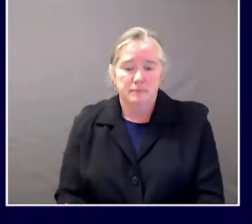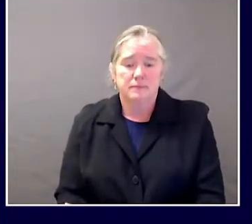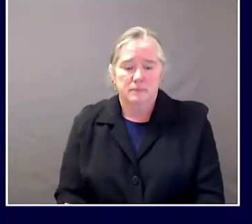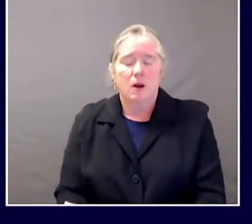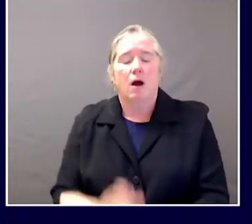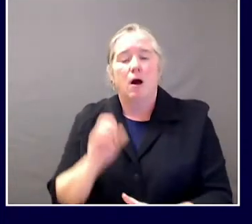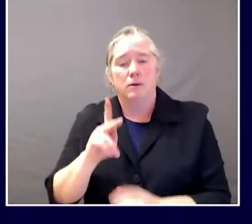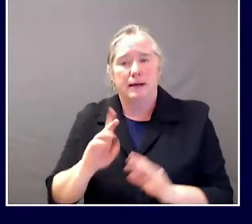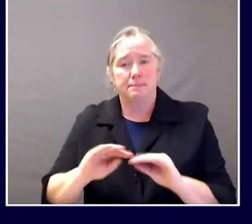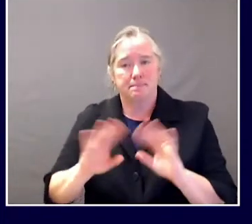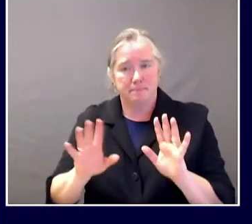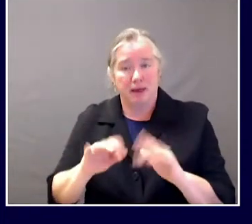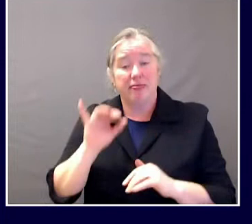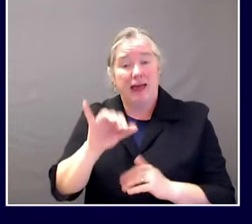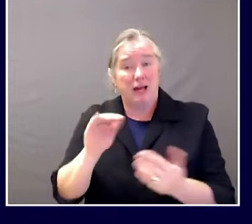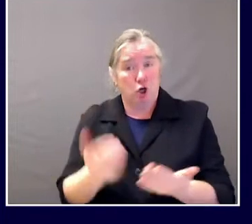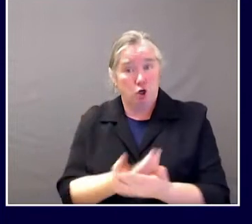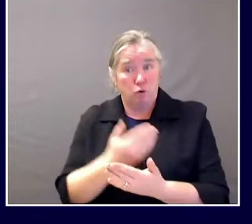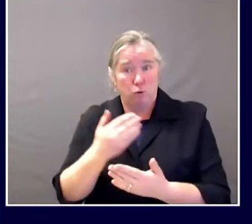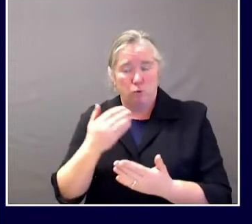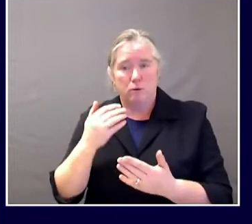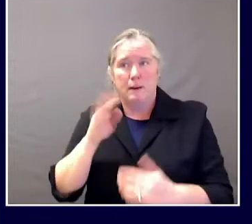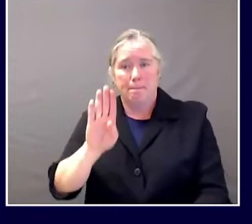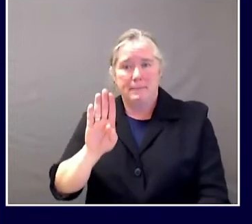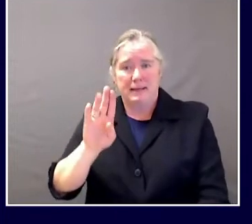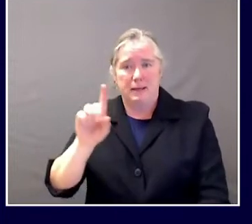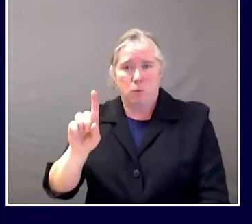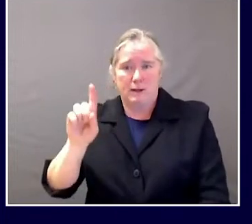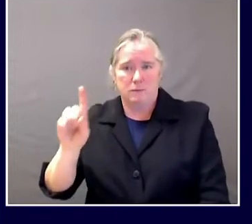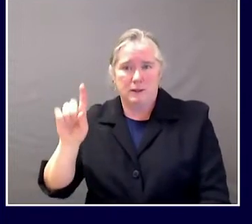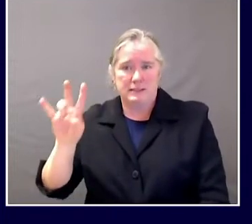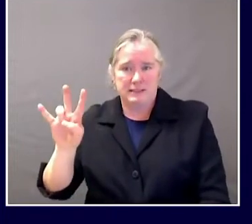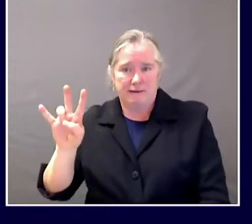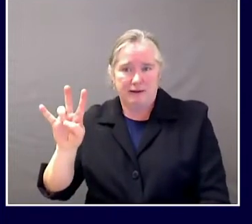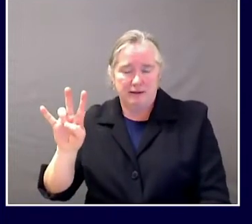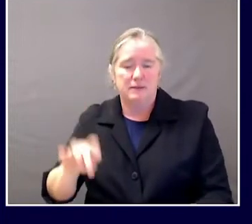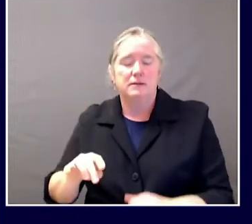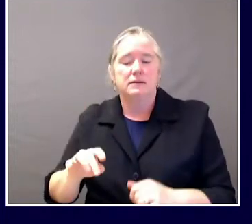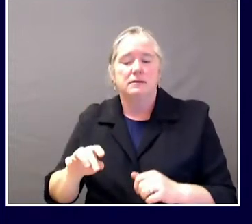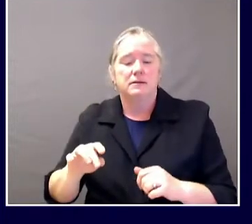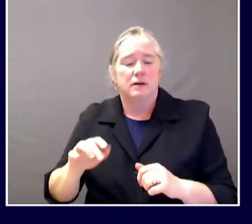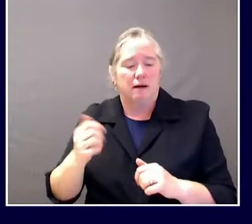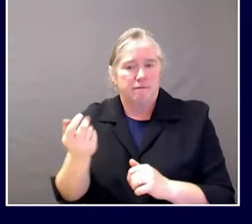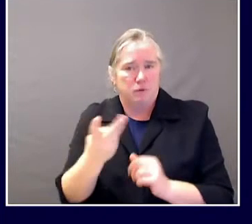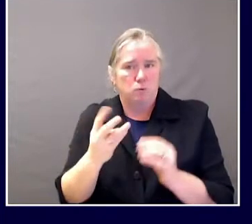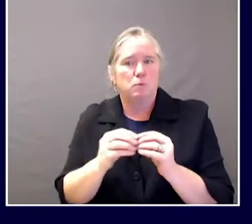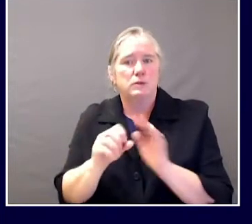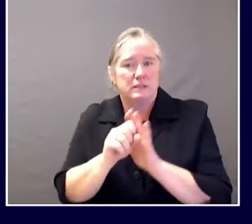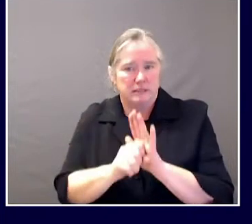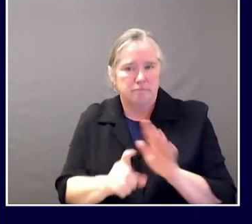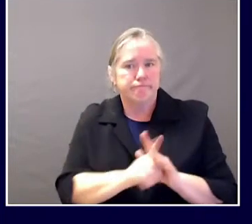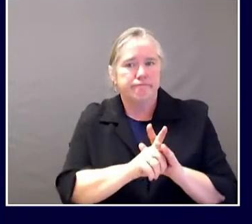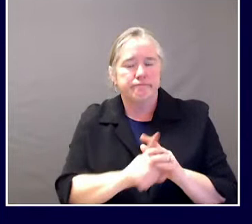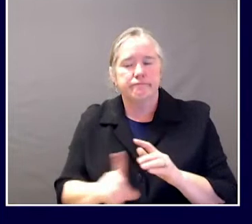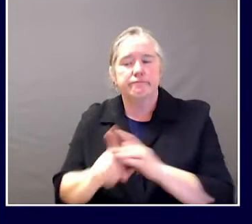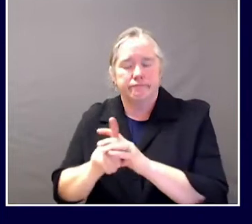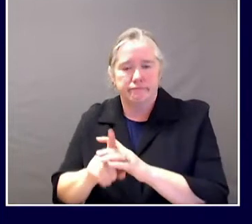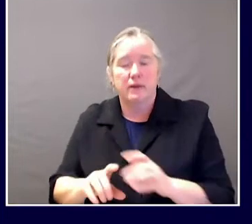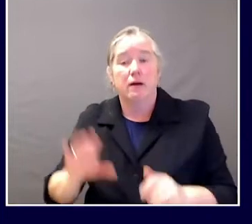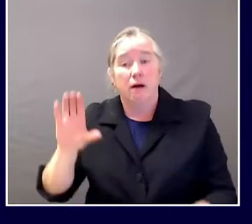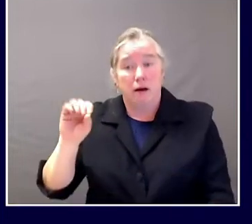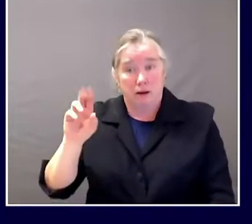variant has been now described and noted in a number of states. Just a few days ago, our colleagues in